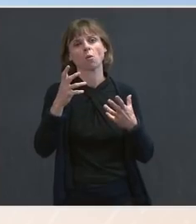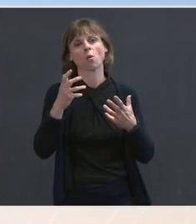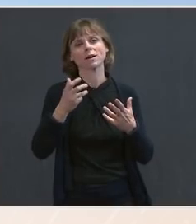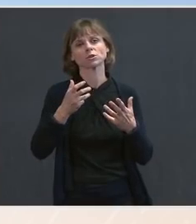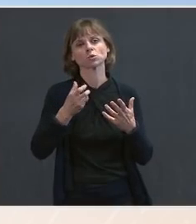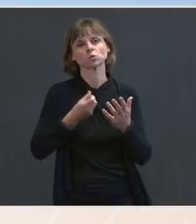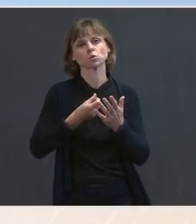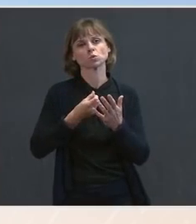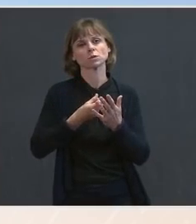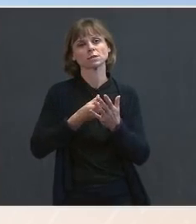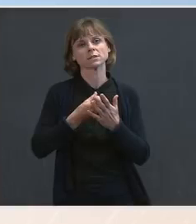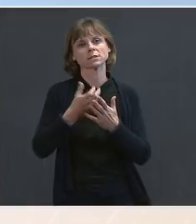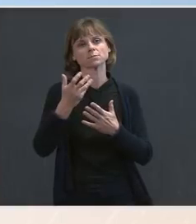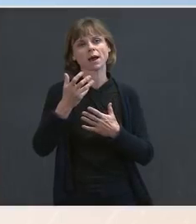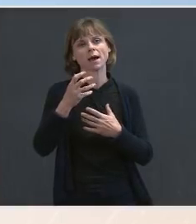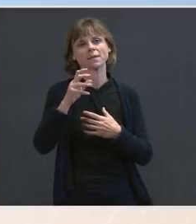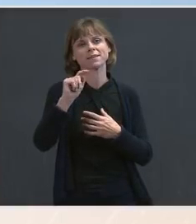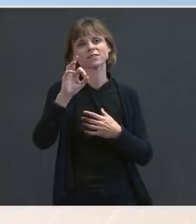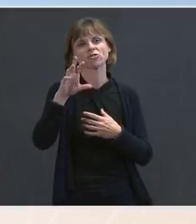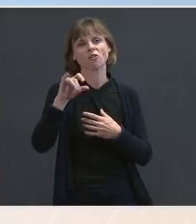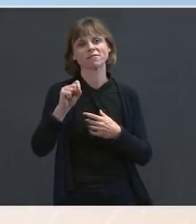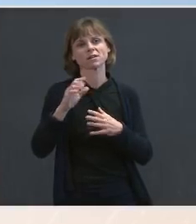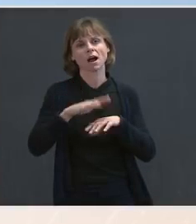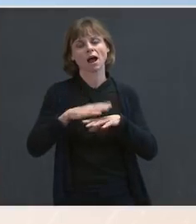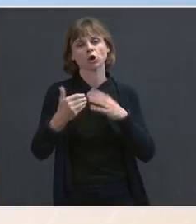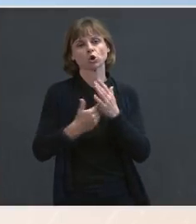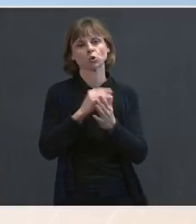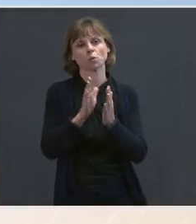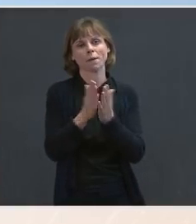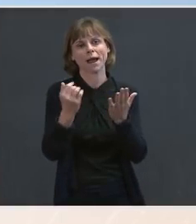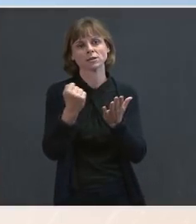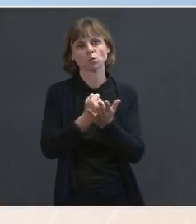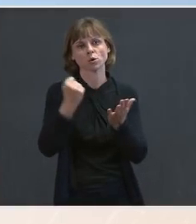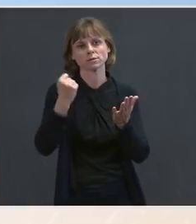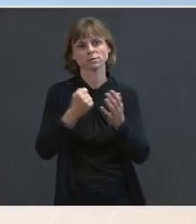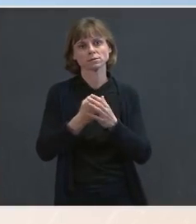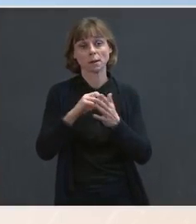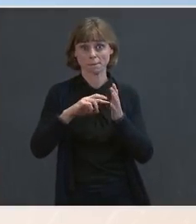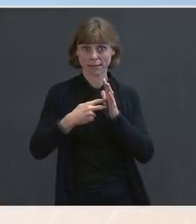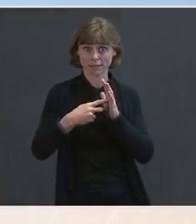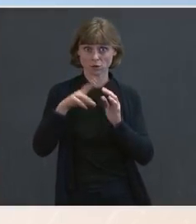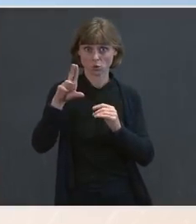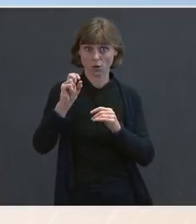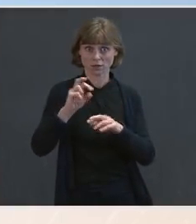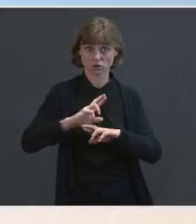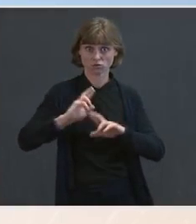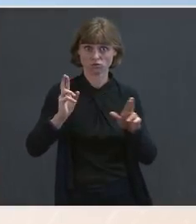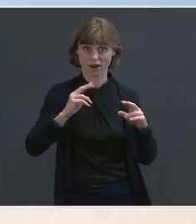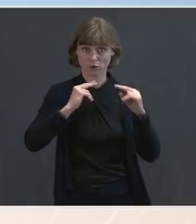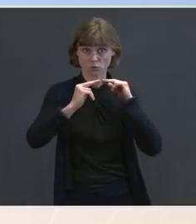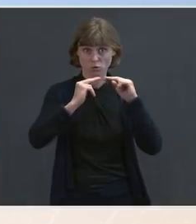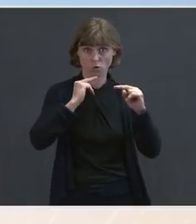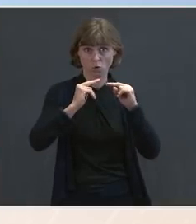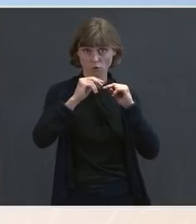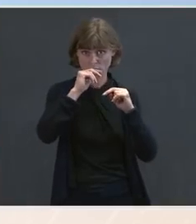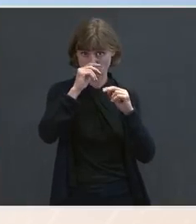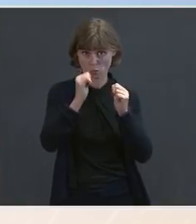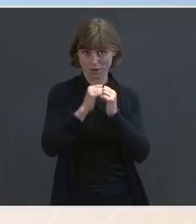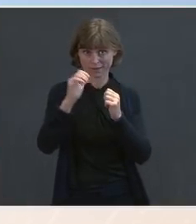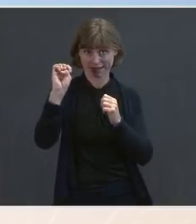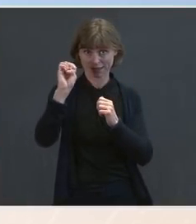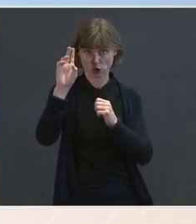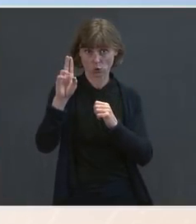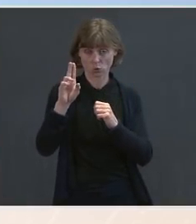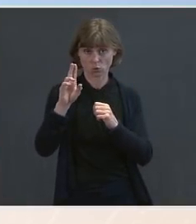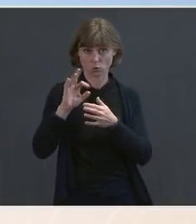tariffs on UK exports, is this a sign that the US is prepared to reach some kind of negotiation settlement with the EU on the tariffs